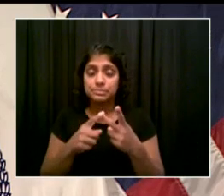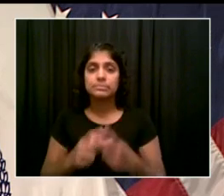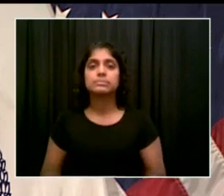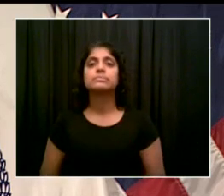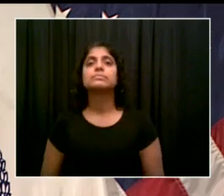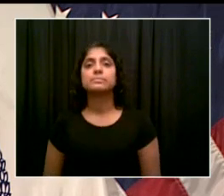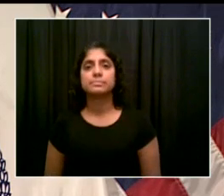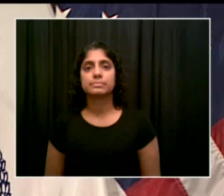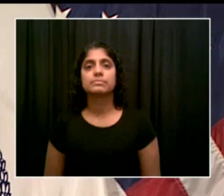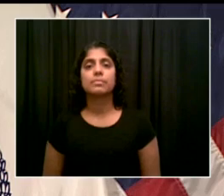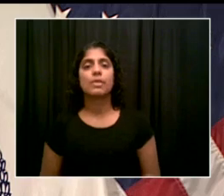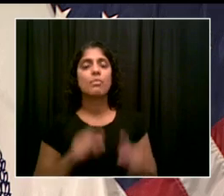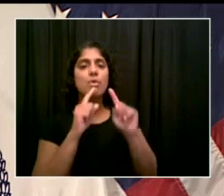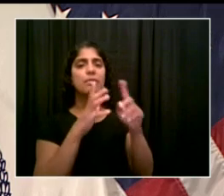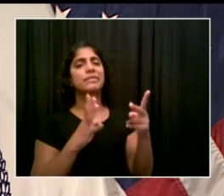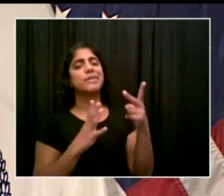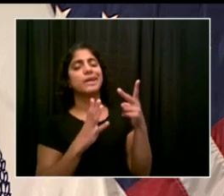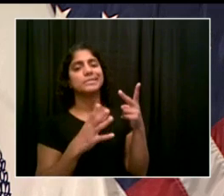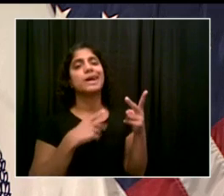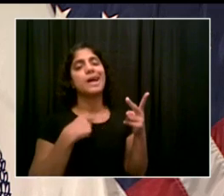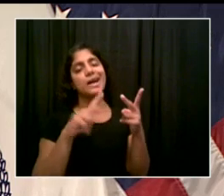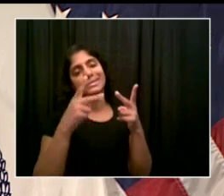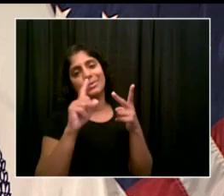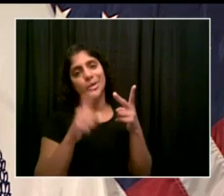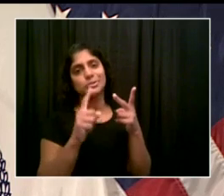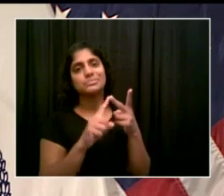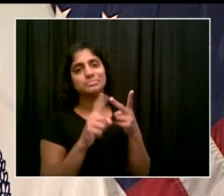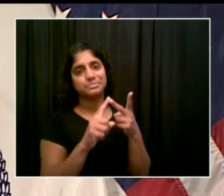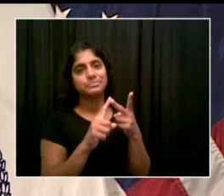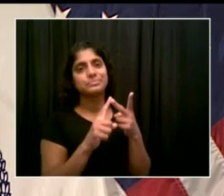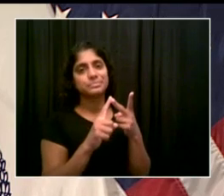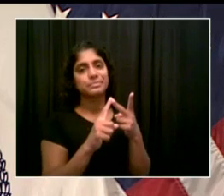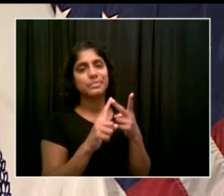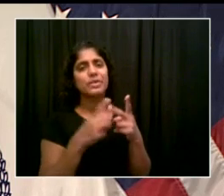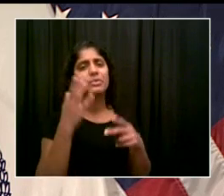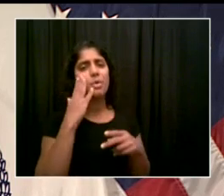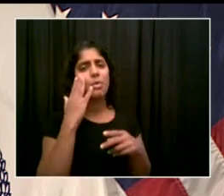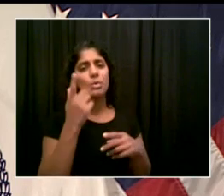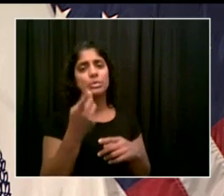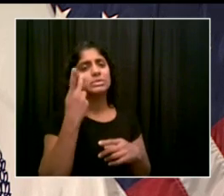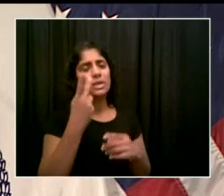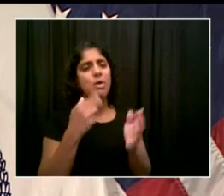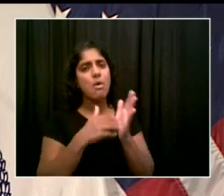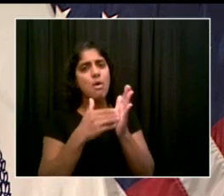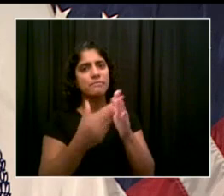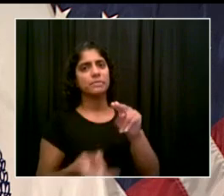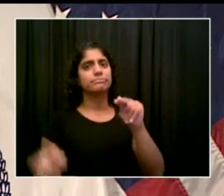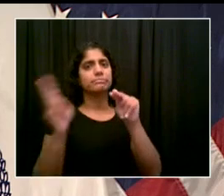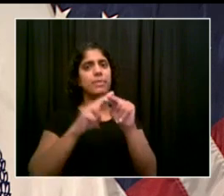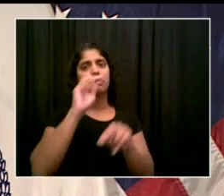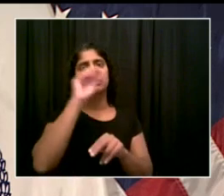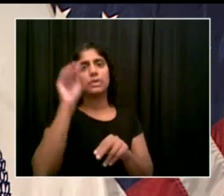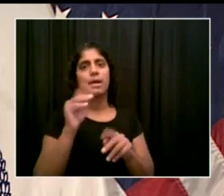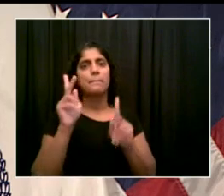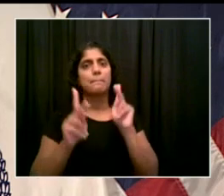traffic accidents in the first 6 months of this year? That's the highest during your administration. What are you going to do in your remaining time in office to ensure Vision Zero is a success